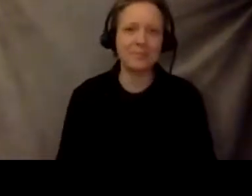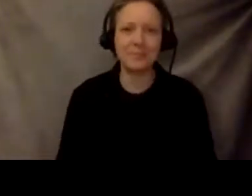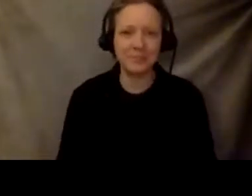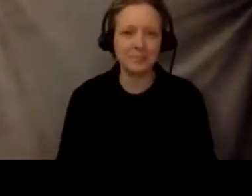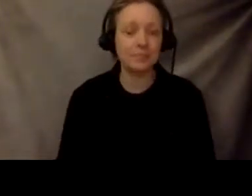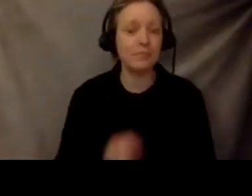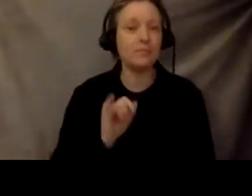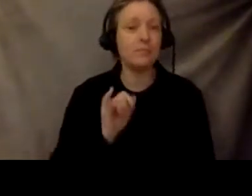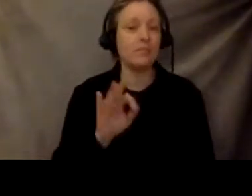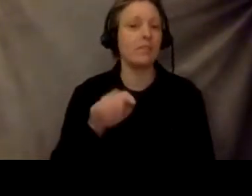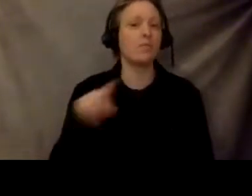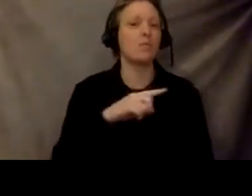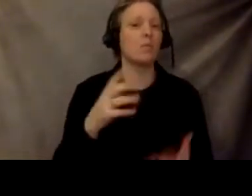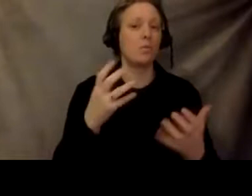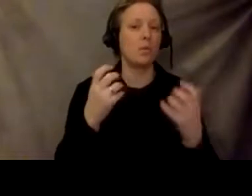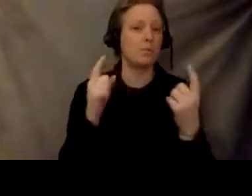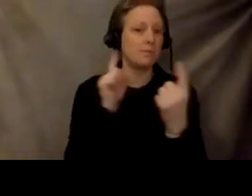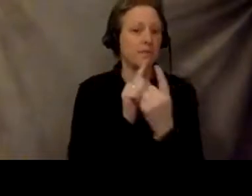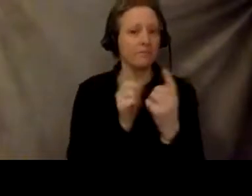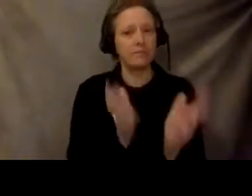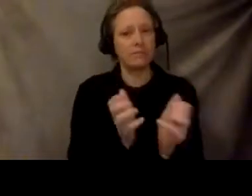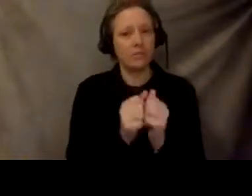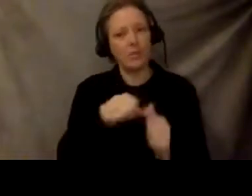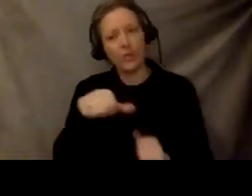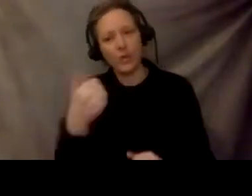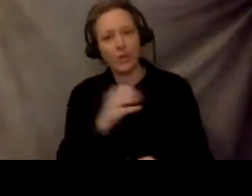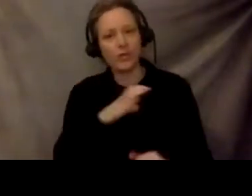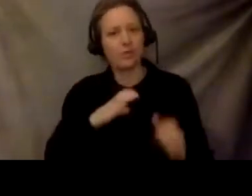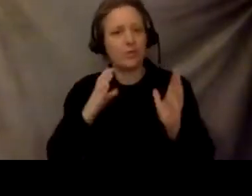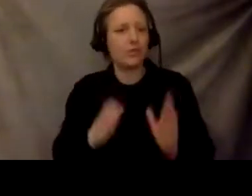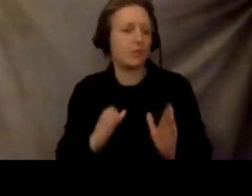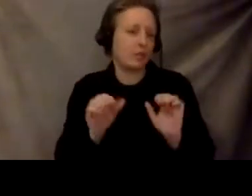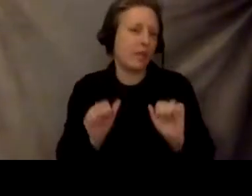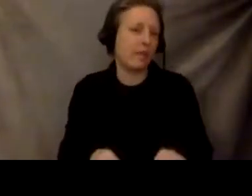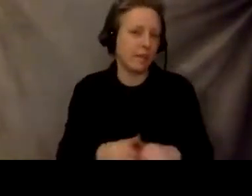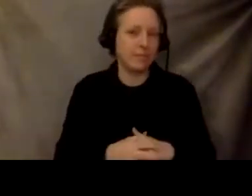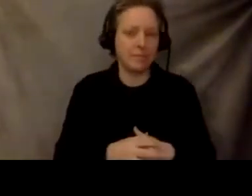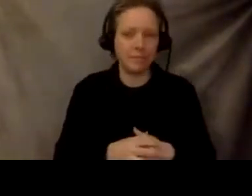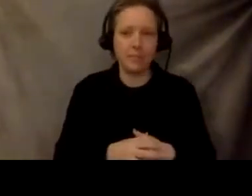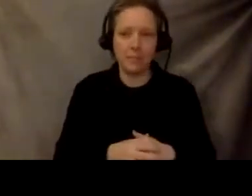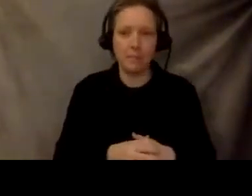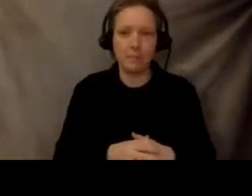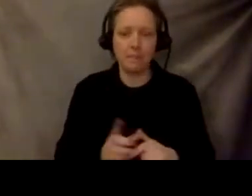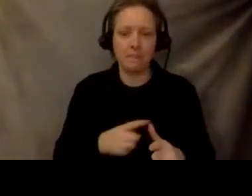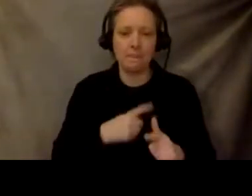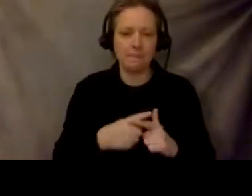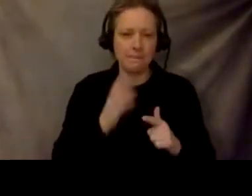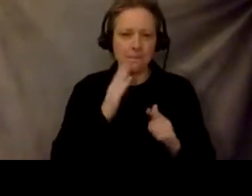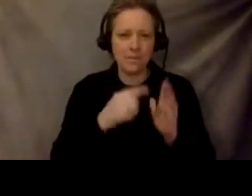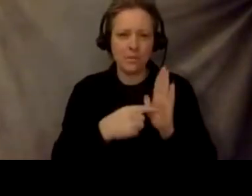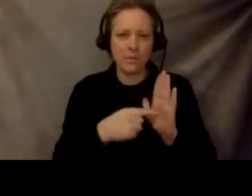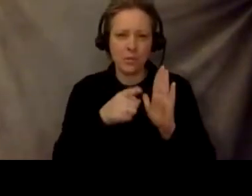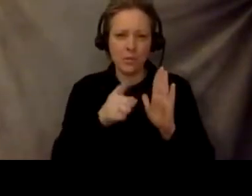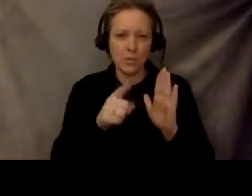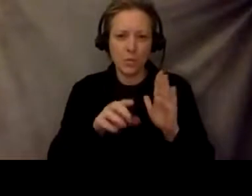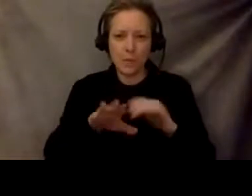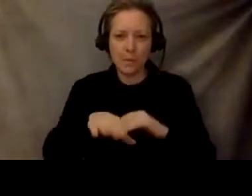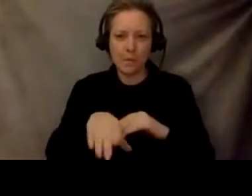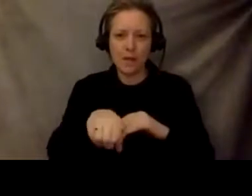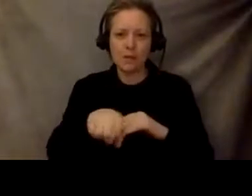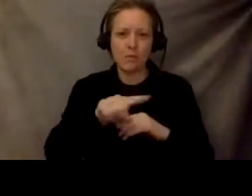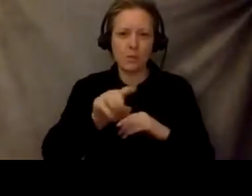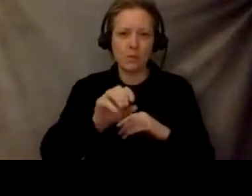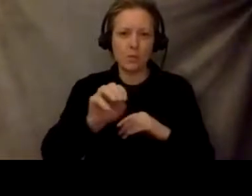commissioner, let me just walk you through. At the bottom of your Zoom screen, there's an option for